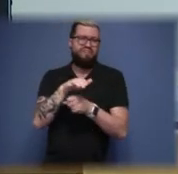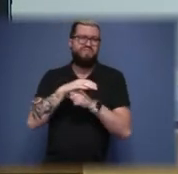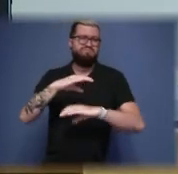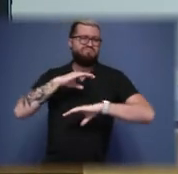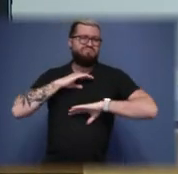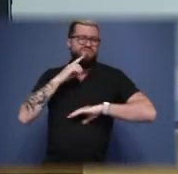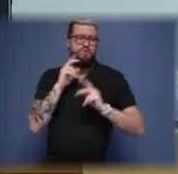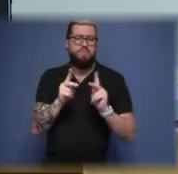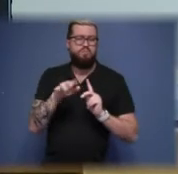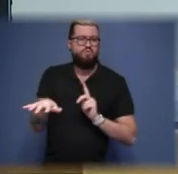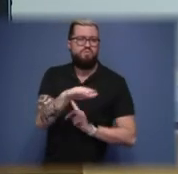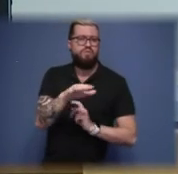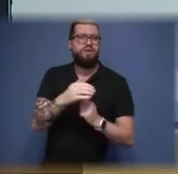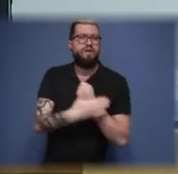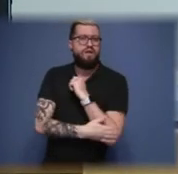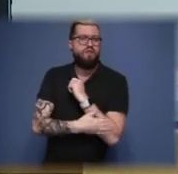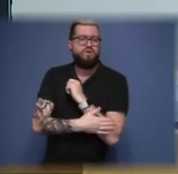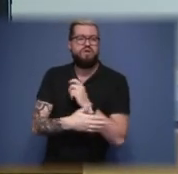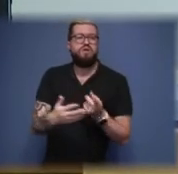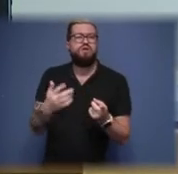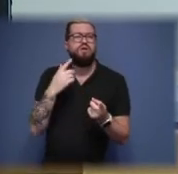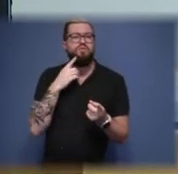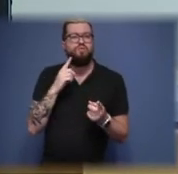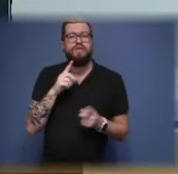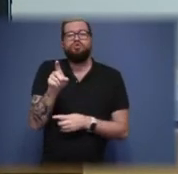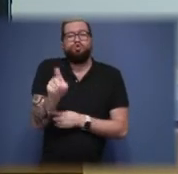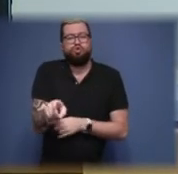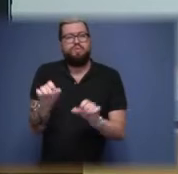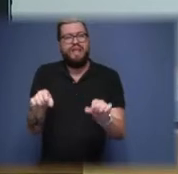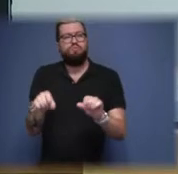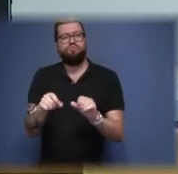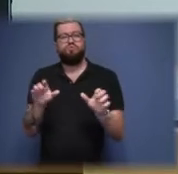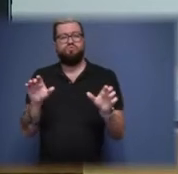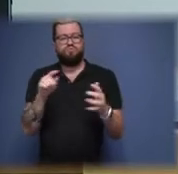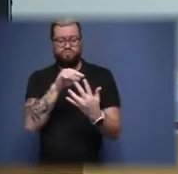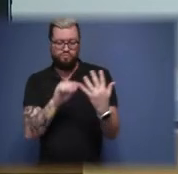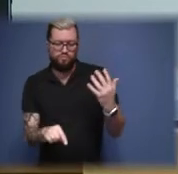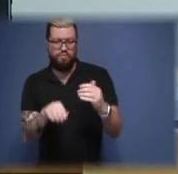needs of the people of this county in terms of what they should be able to do there.